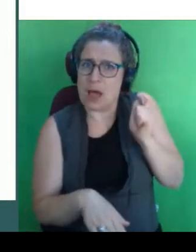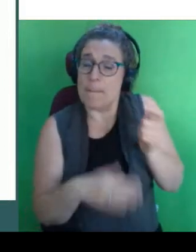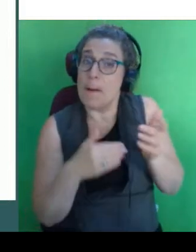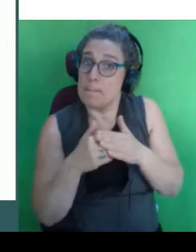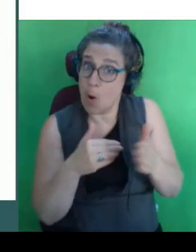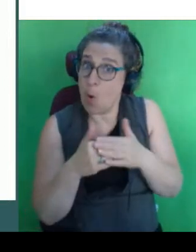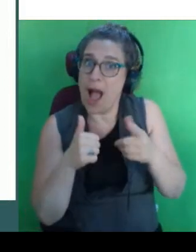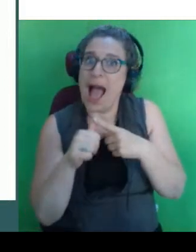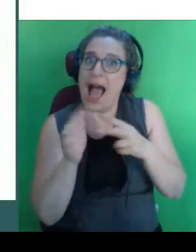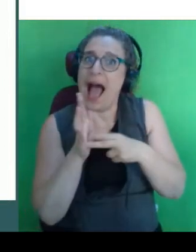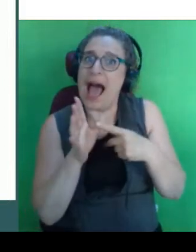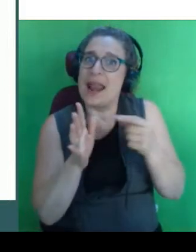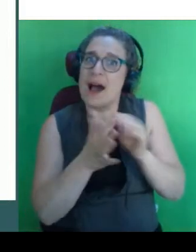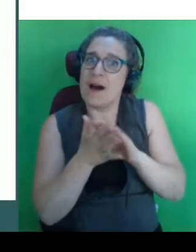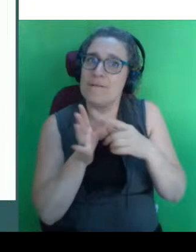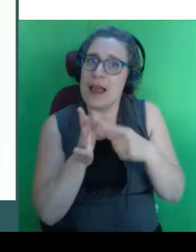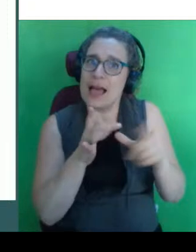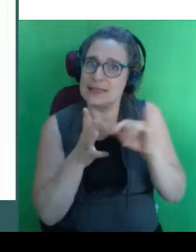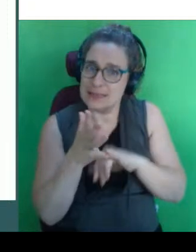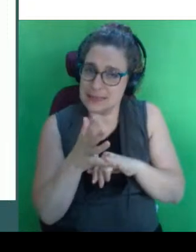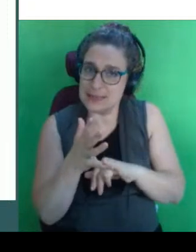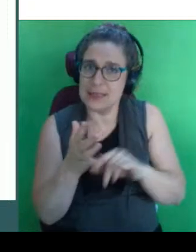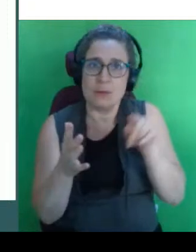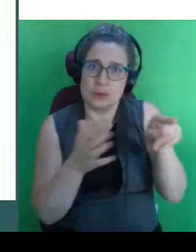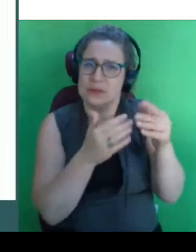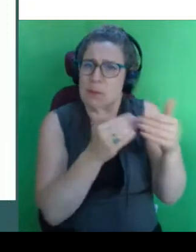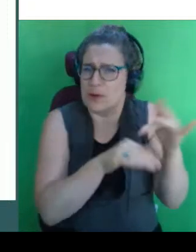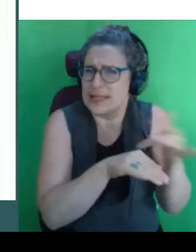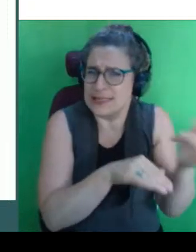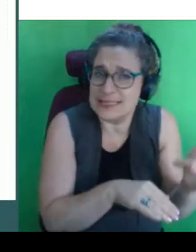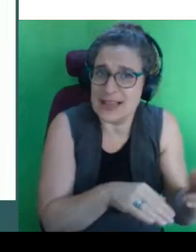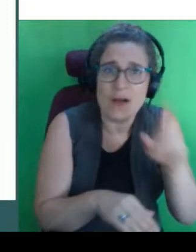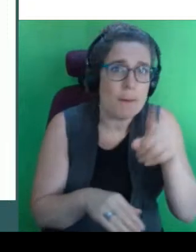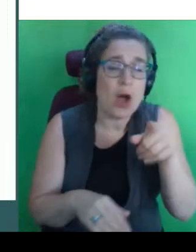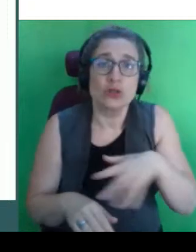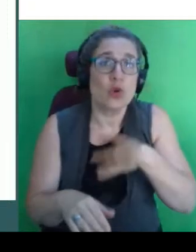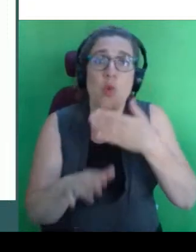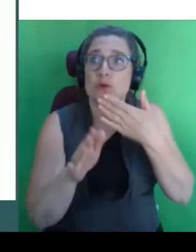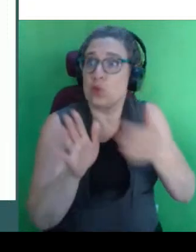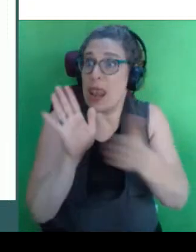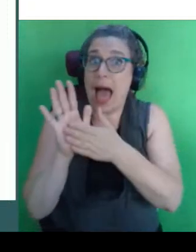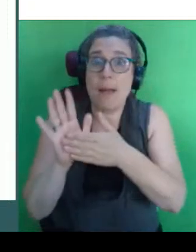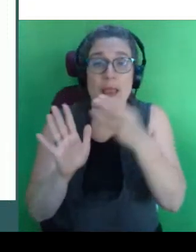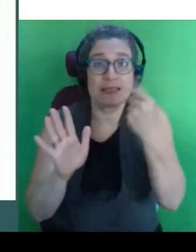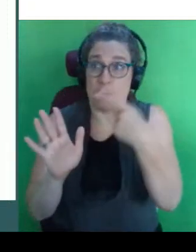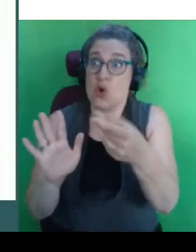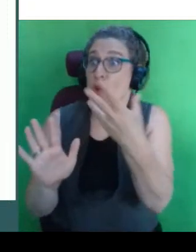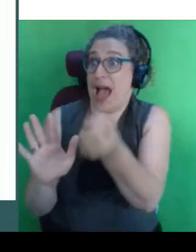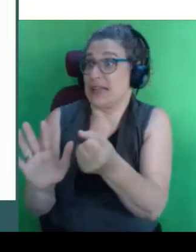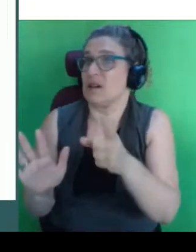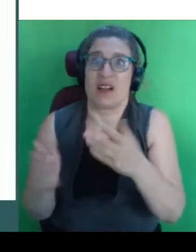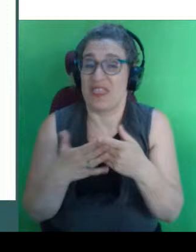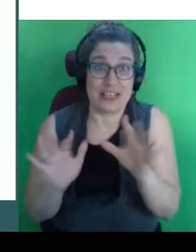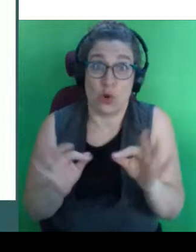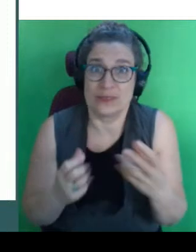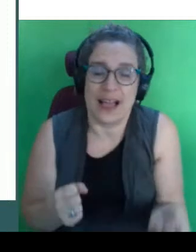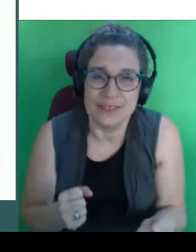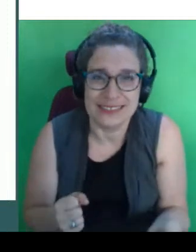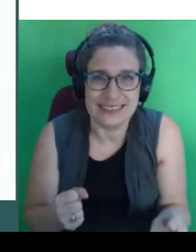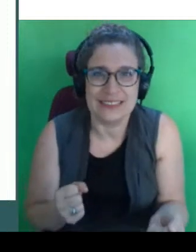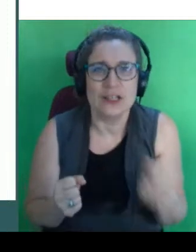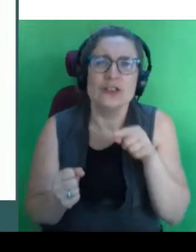sensitive, but at the risk of labeling some people with anaphylaxis who haven't had it. So it's less specific. And